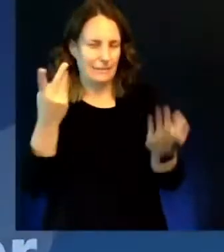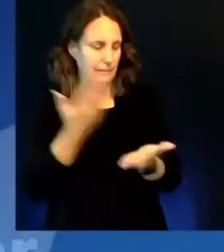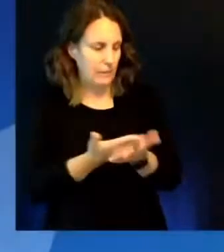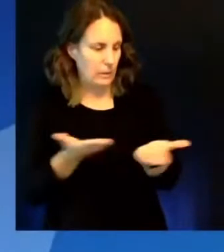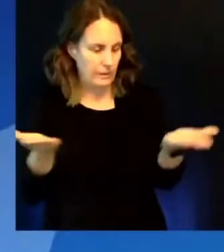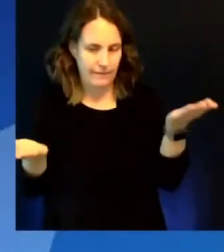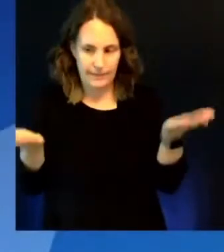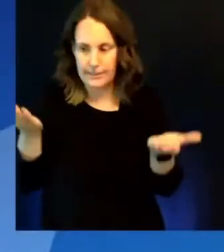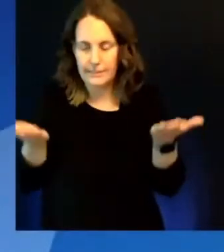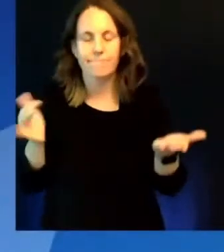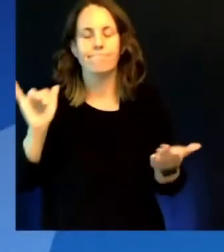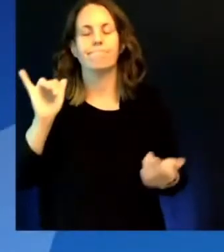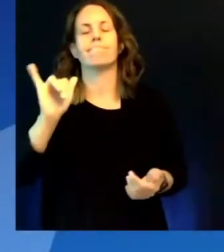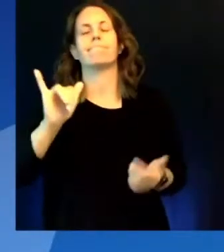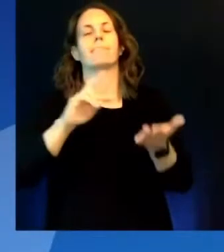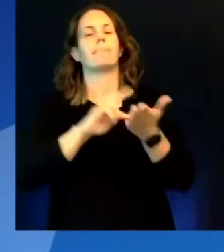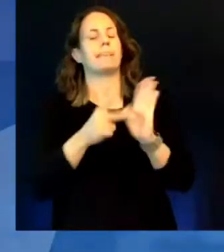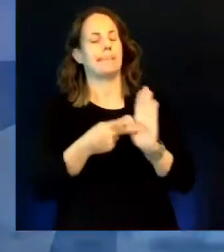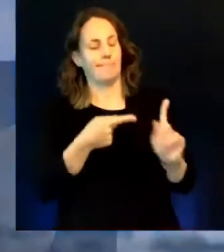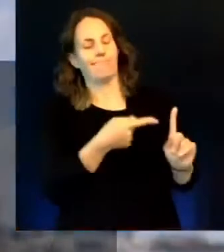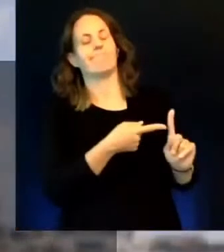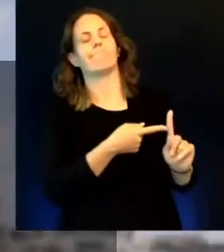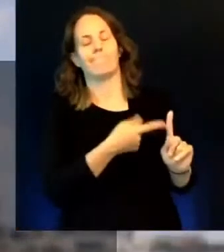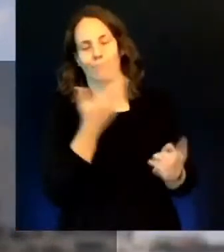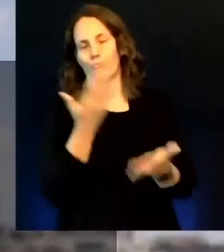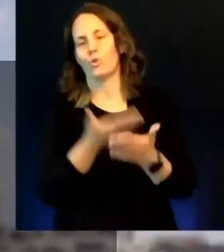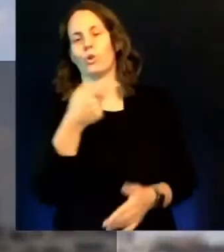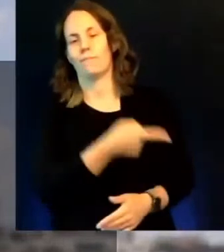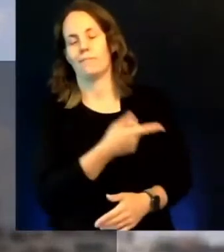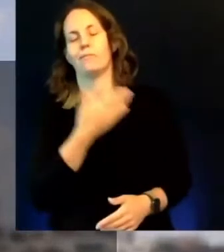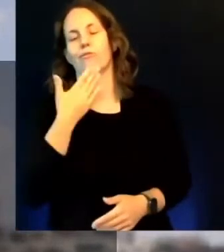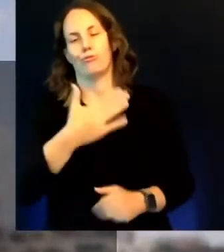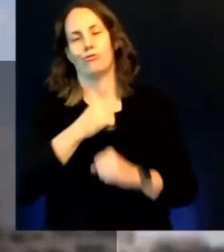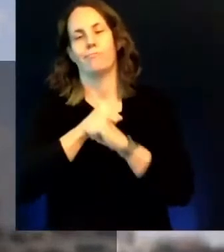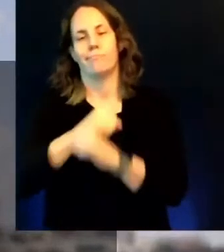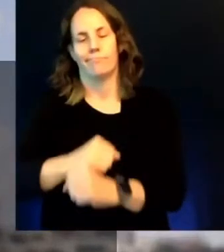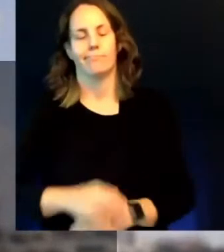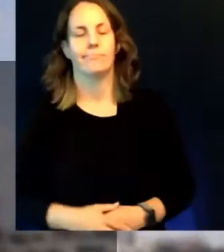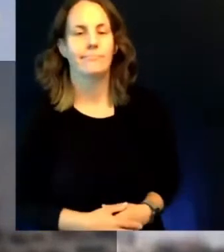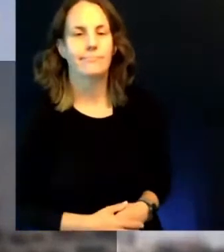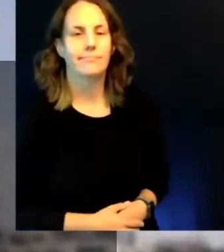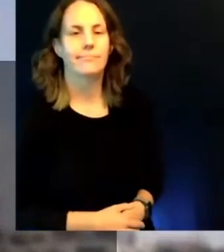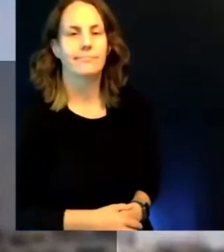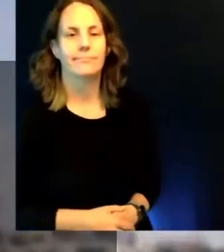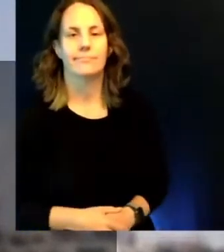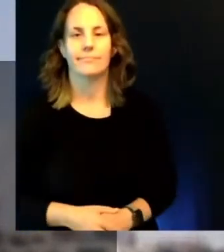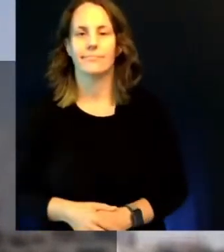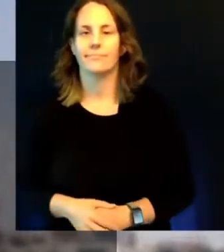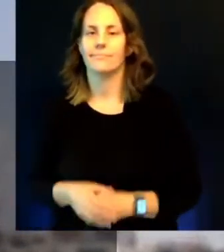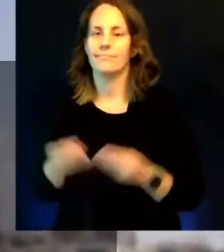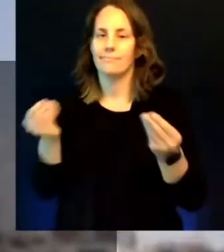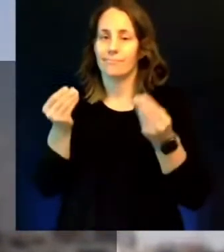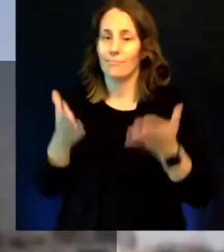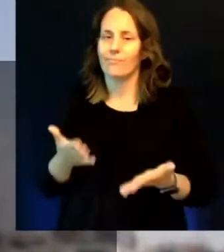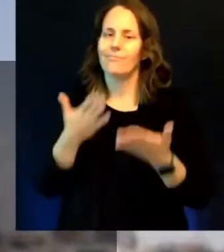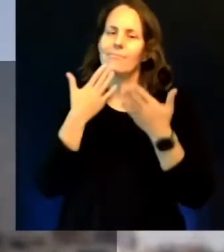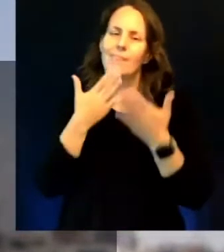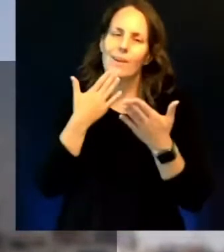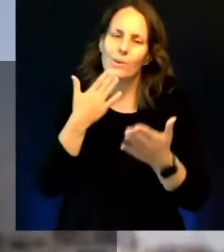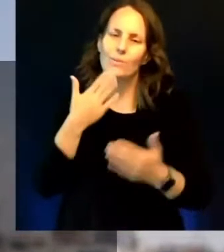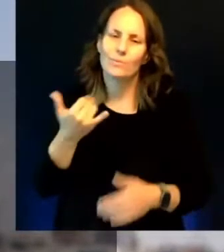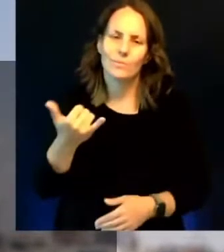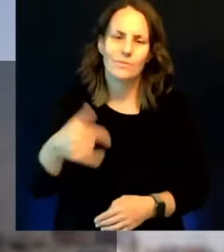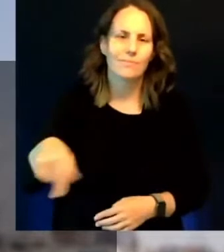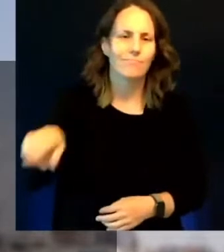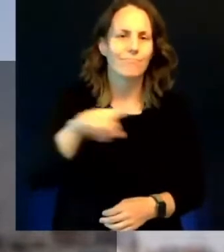Thank you. And that will conclude today's briefing. Our thanks to Tracy Desalvo and Dr. Ryan Westergaard of the DHS Bureau of